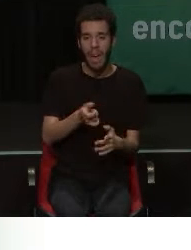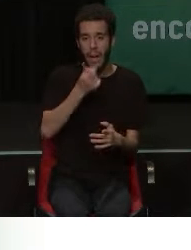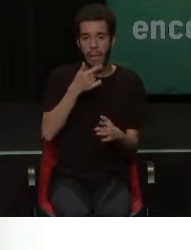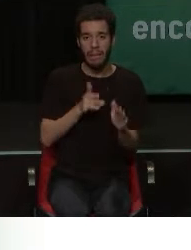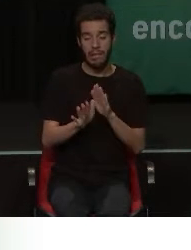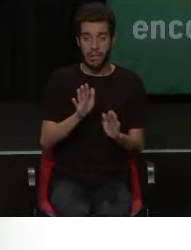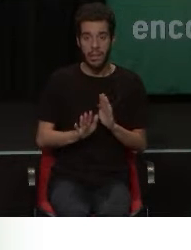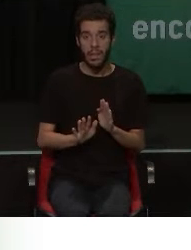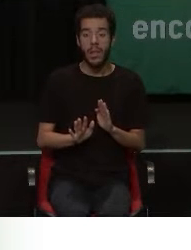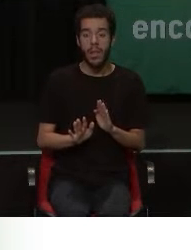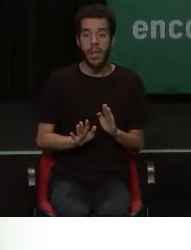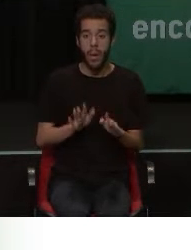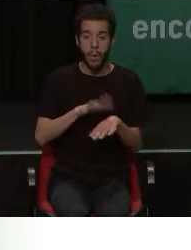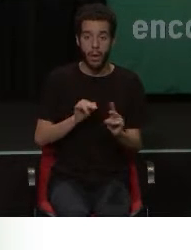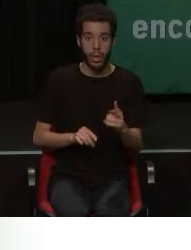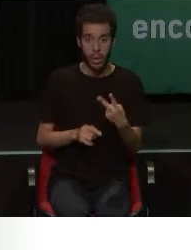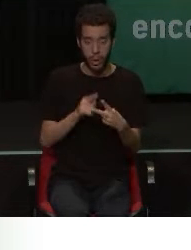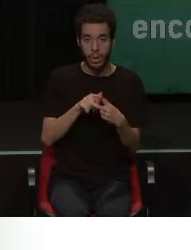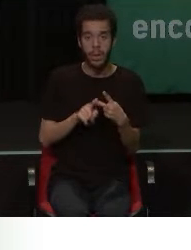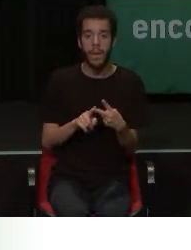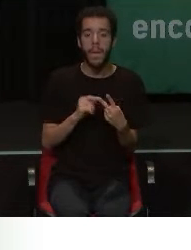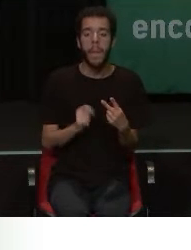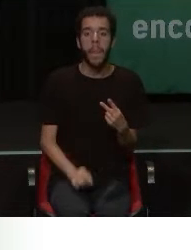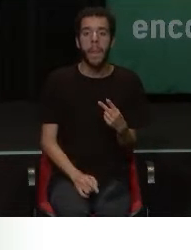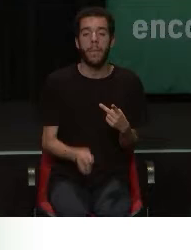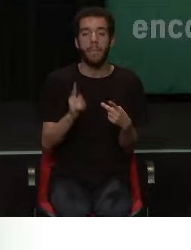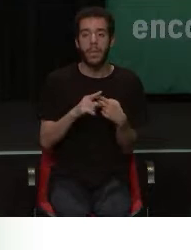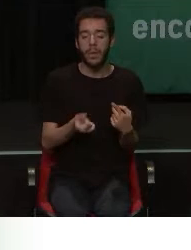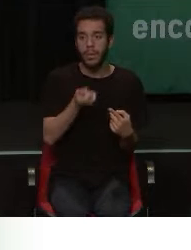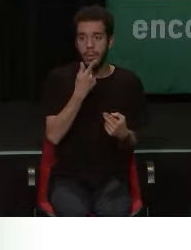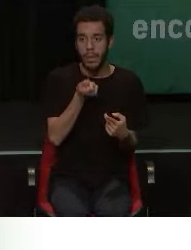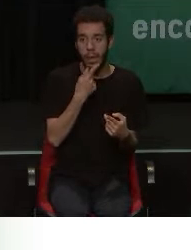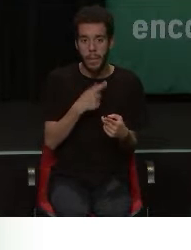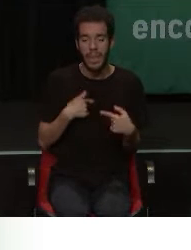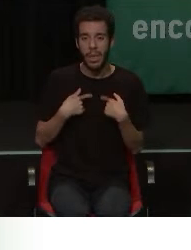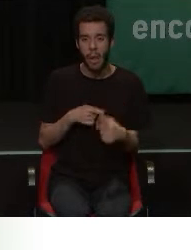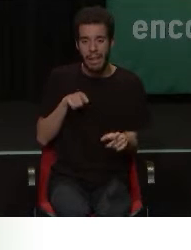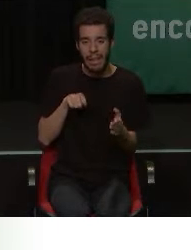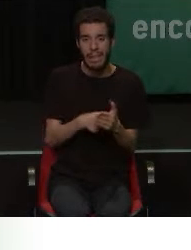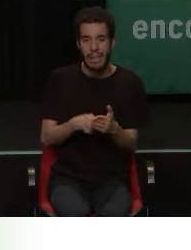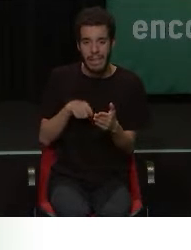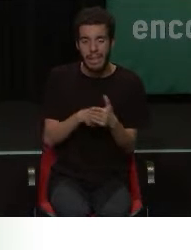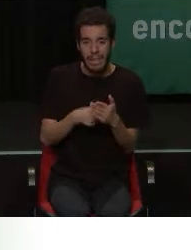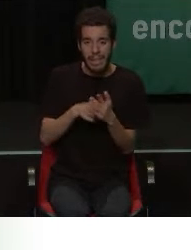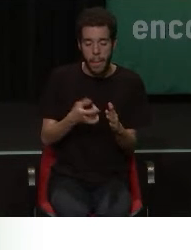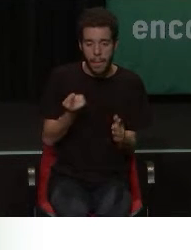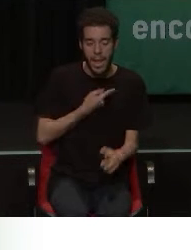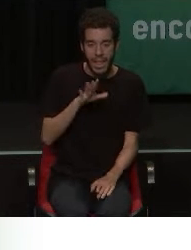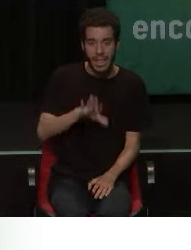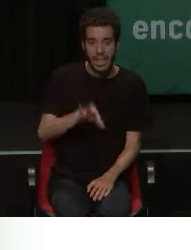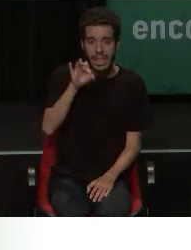that contribute to the emergence of antibiotic resistance: the use of antibiotic